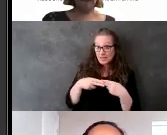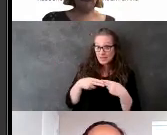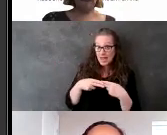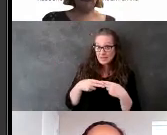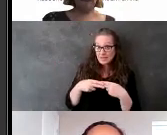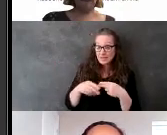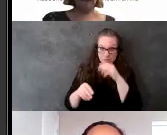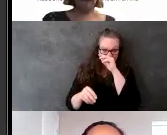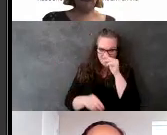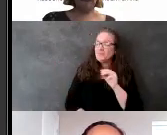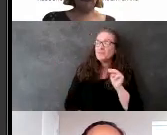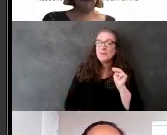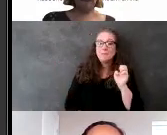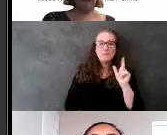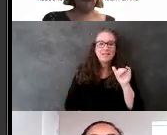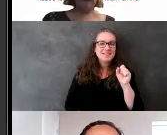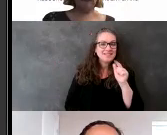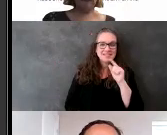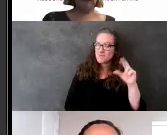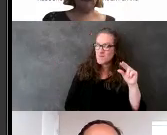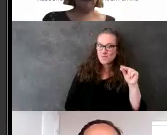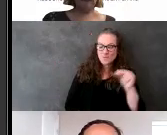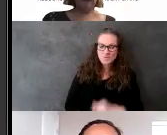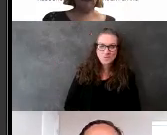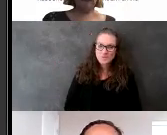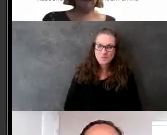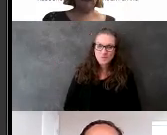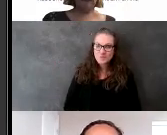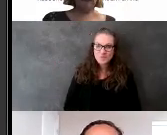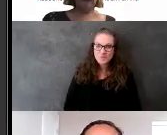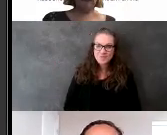We do not. That was the only question. Okay.